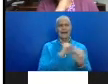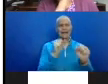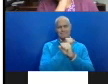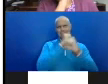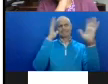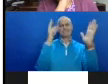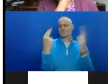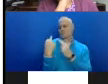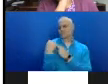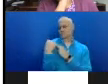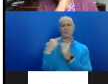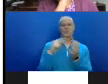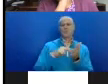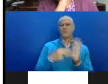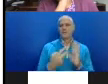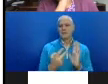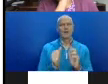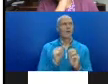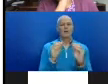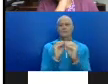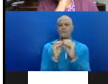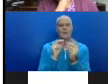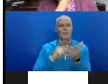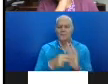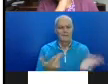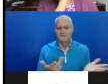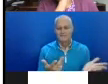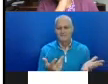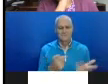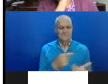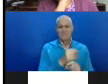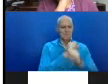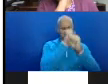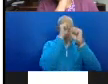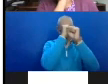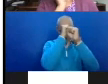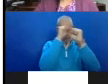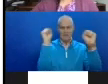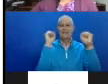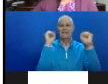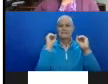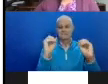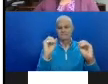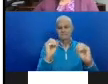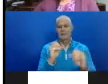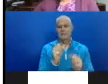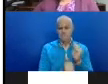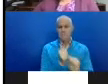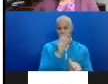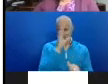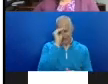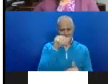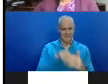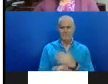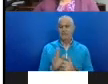responsibility or repair. Like, this is not an idea that usually most of the guys are coming in with. What most of these guys are coming in with is that